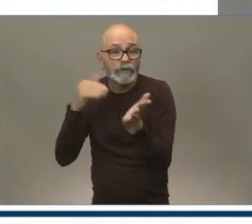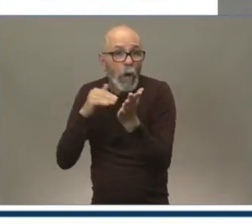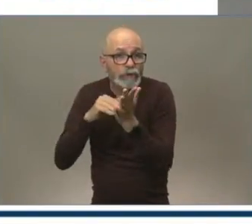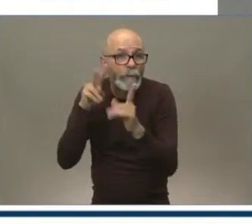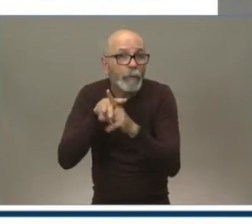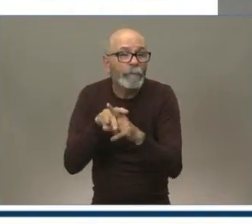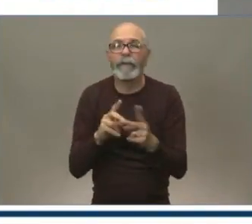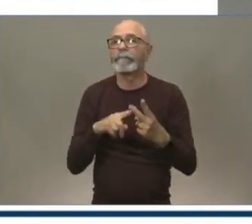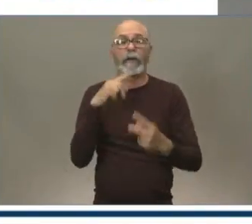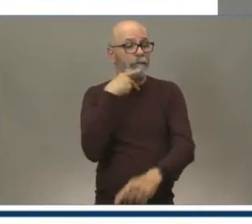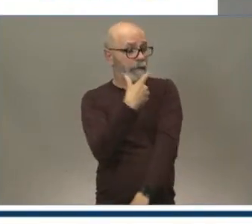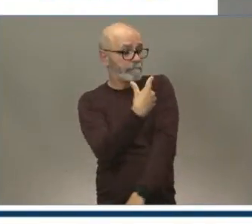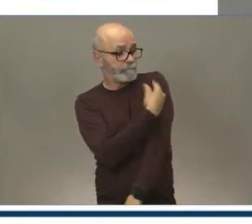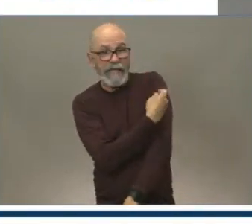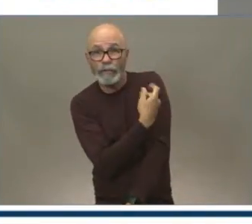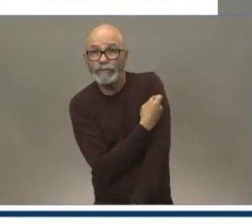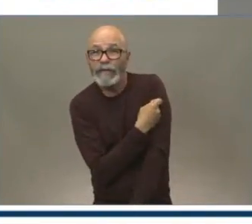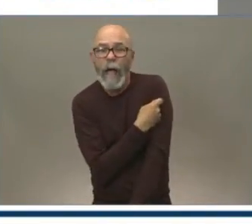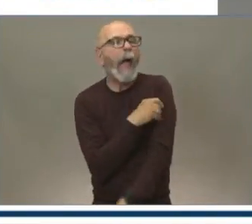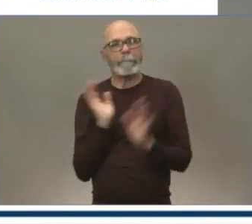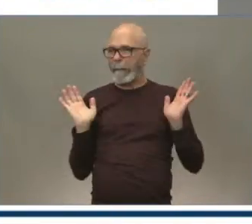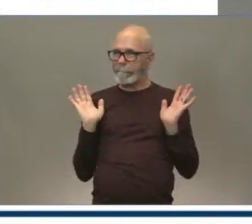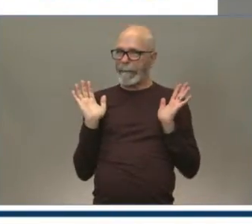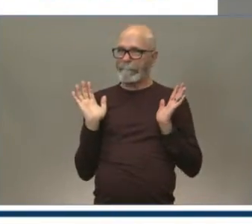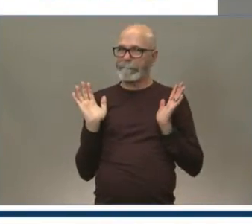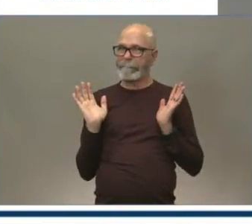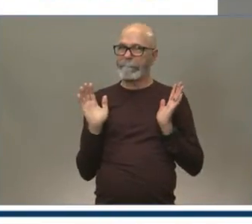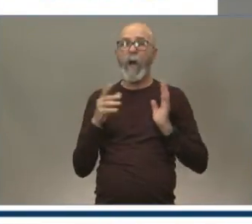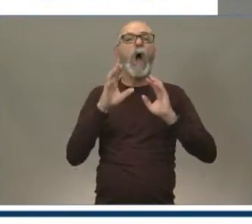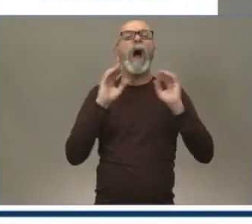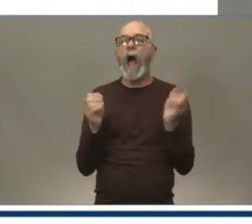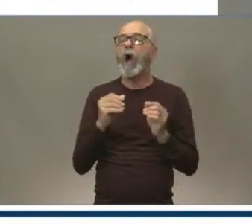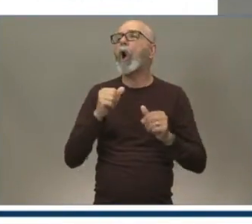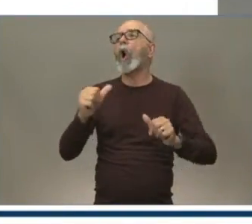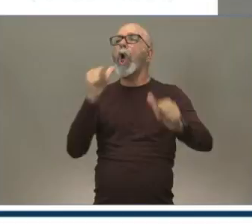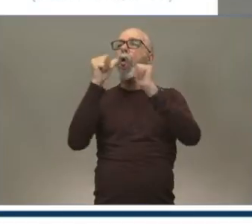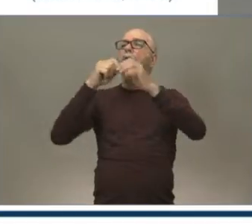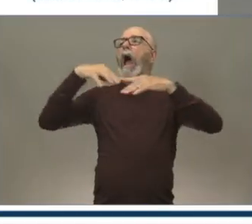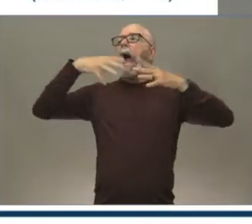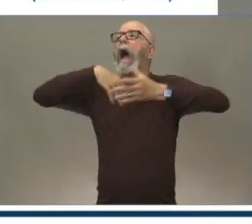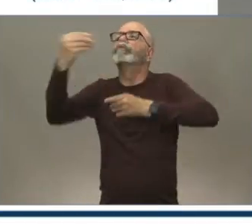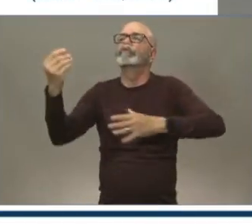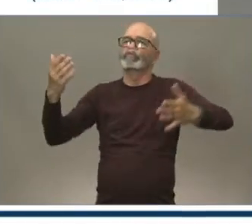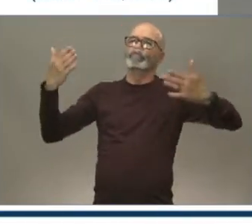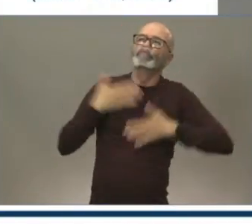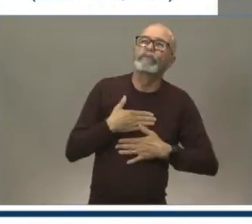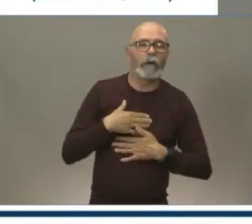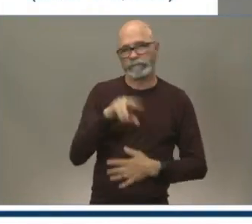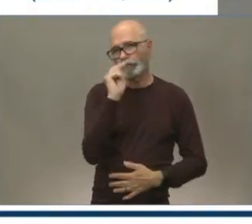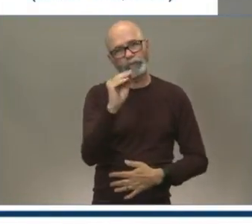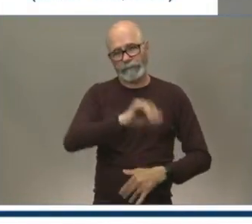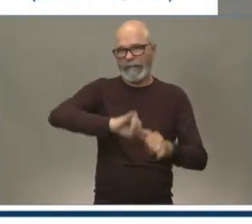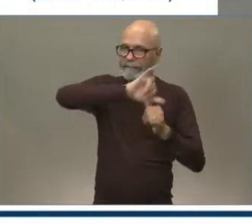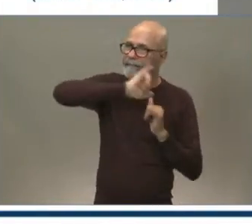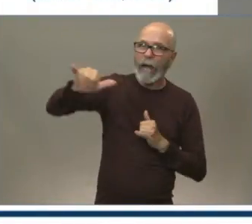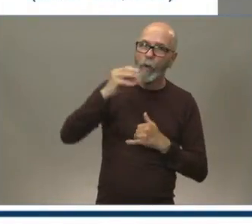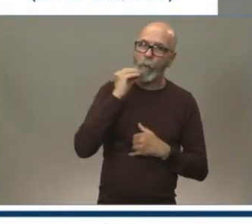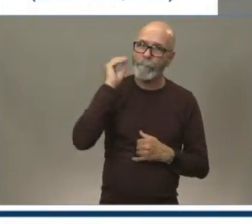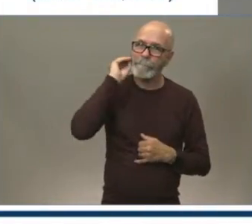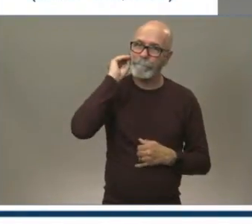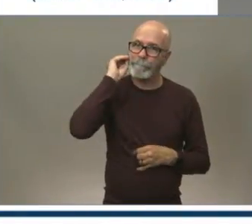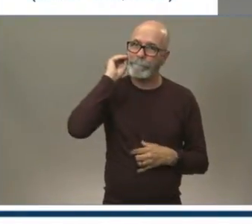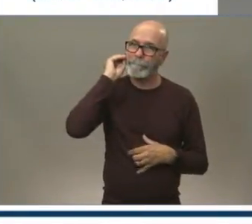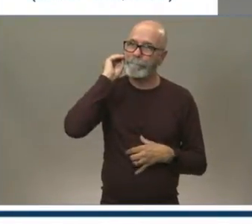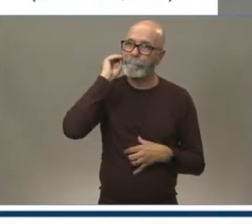vaccine appointment, but otherwise stay home. This is even more important now that we have widespread of variant